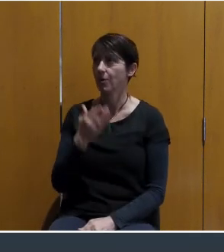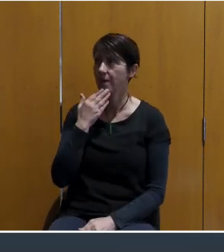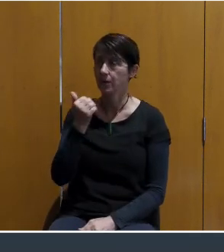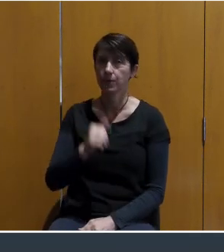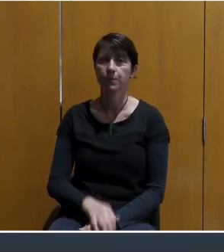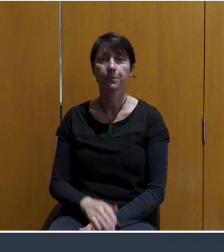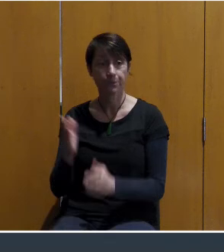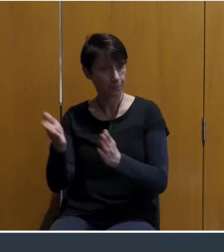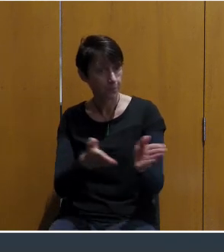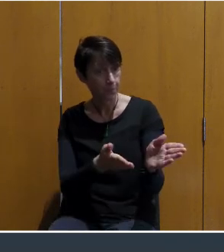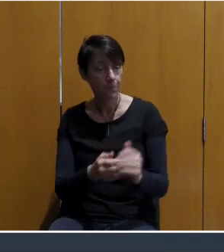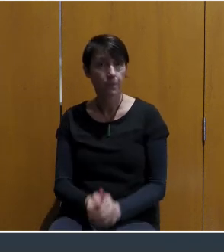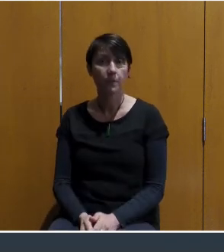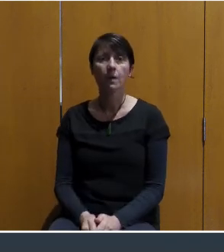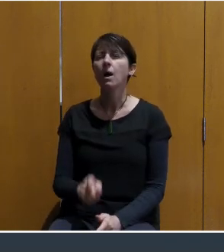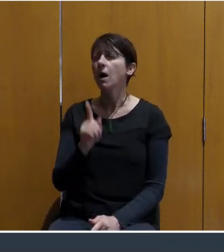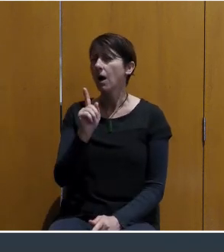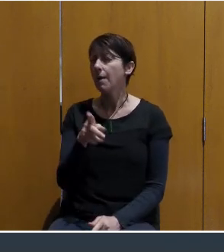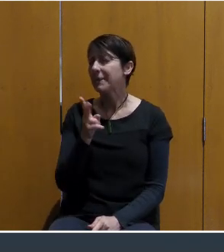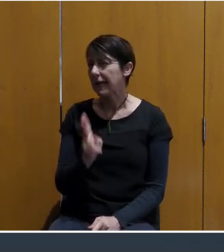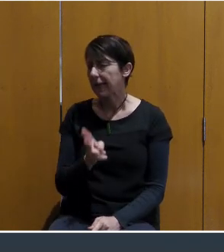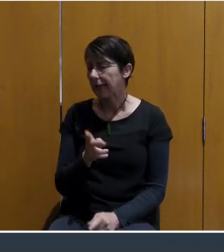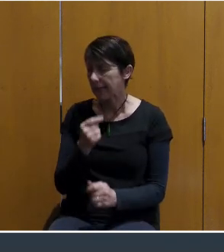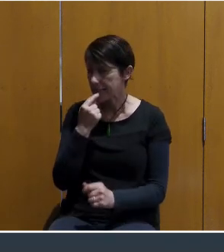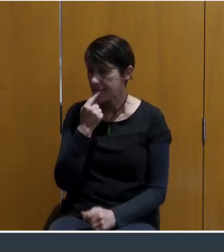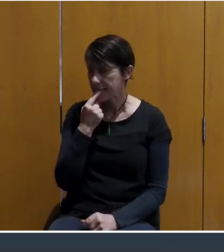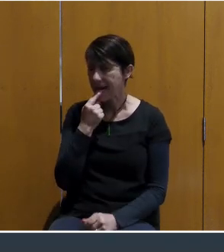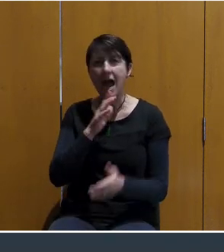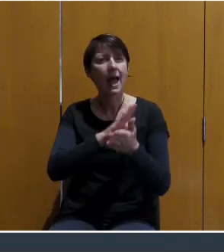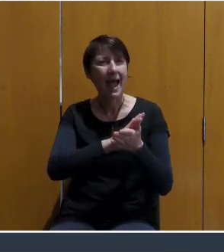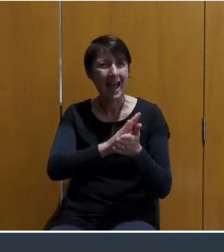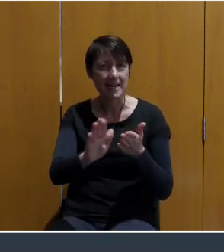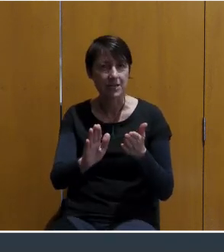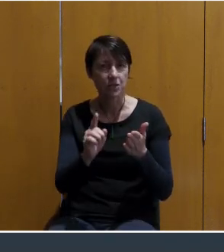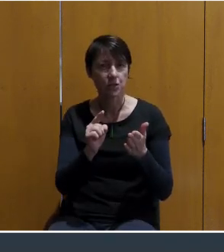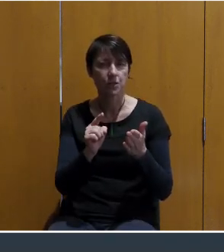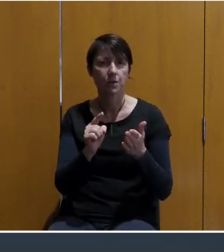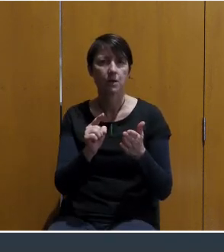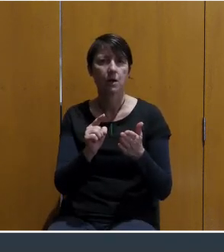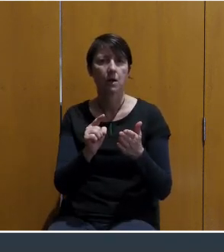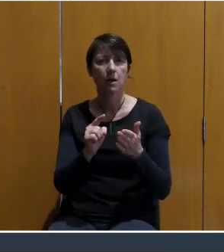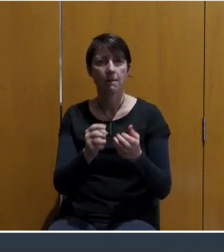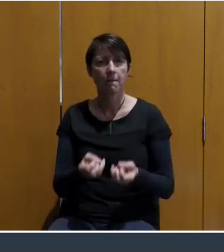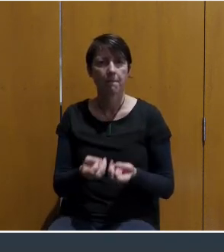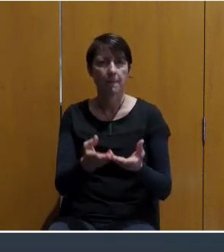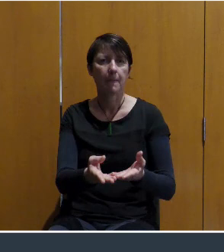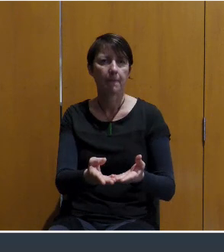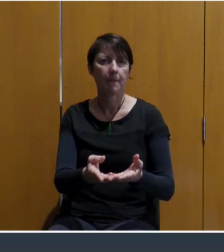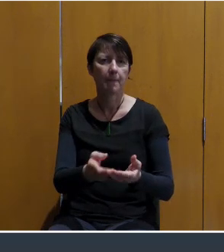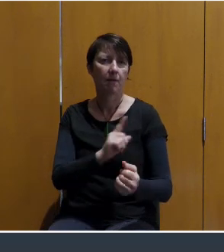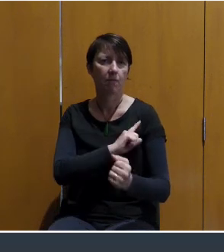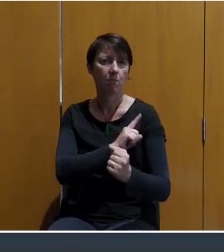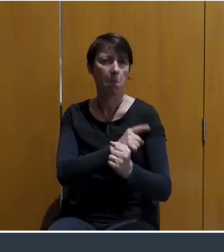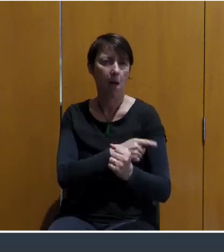Councillor Bogue? Just sort of picking up on that again, I wondered if H, authorise the officers to notify submitters and the public.